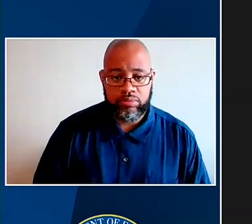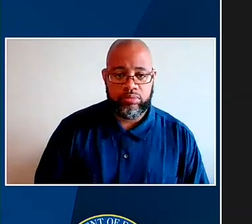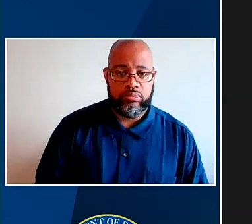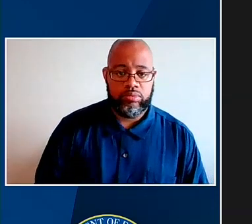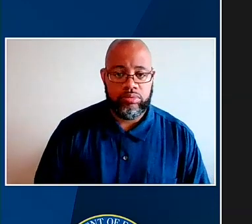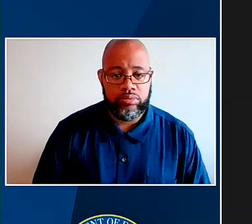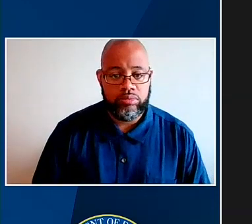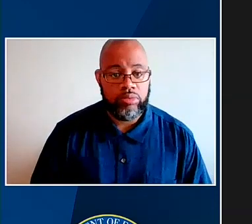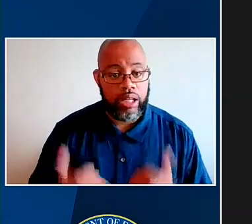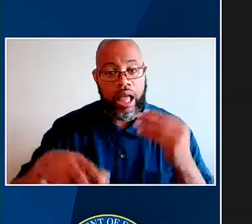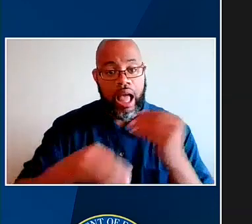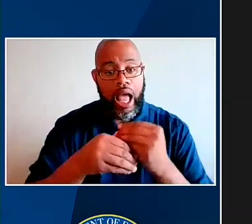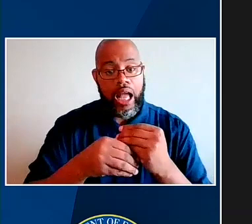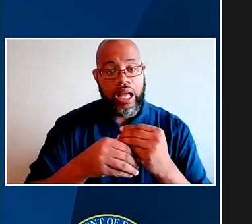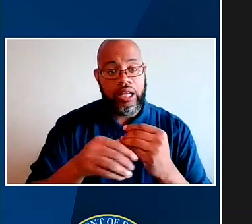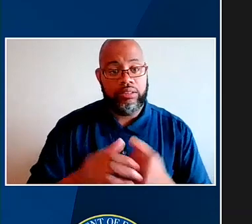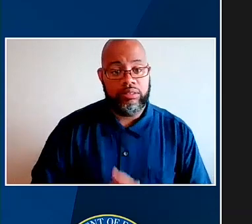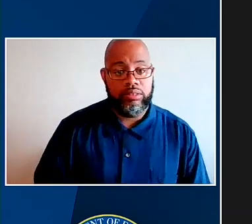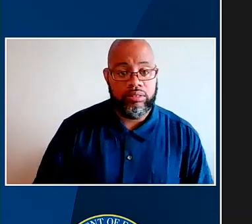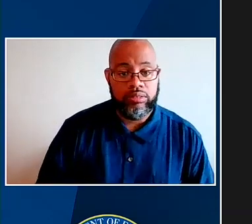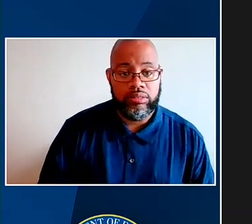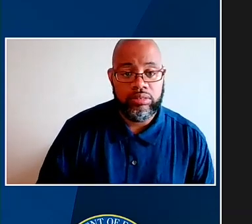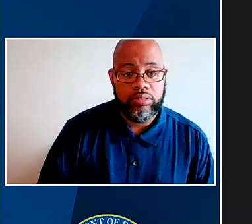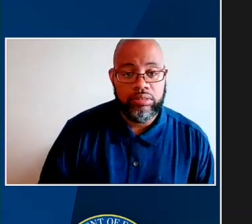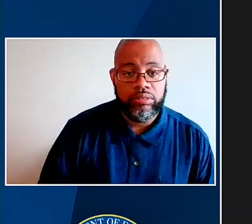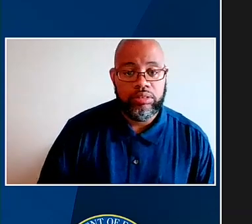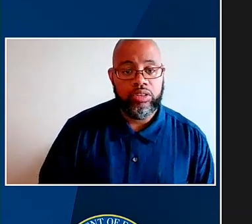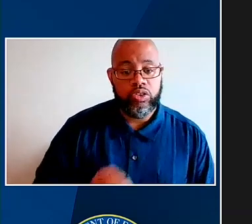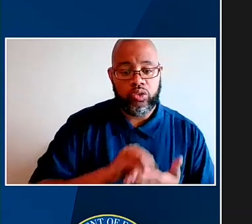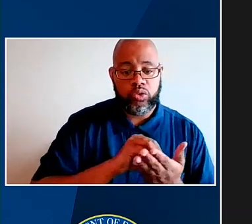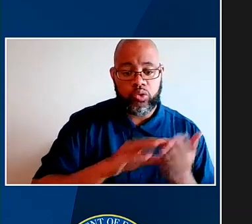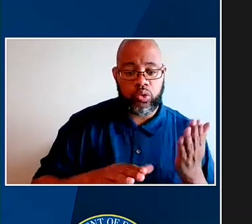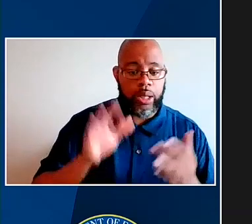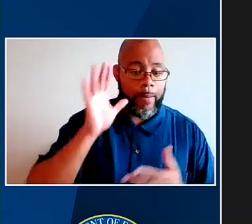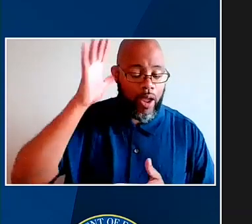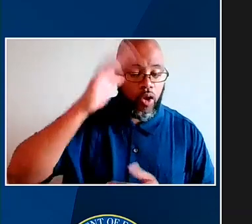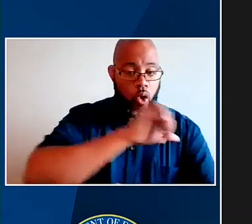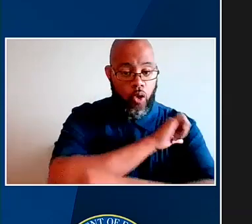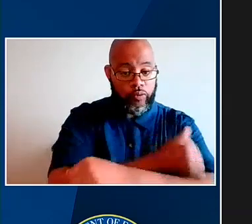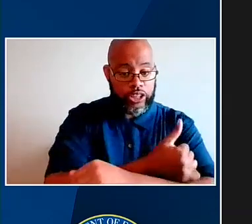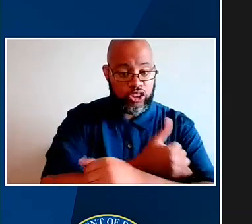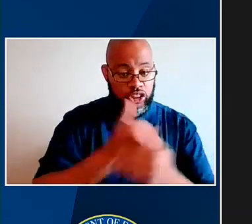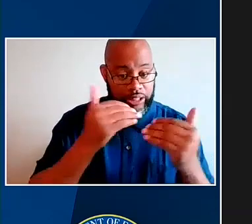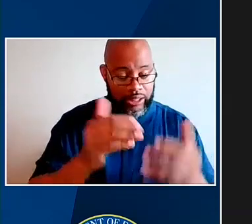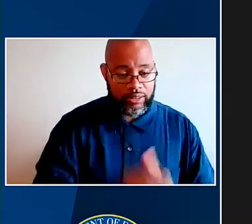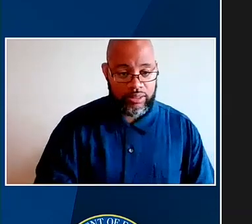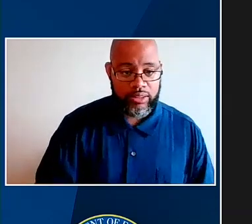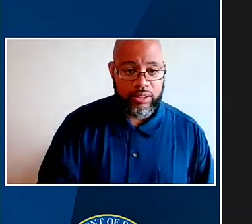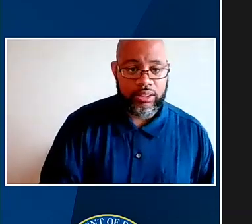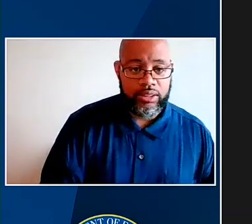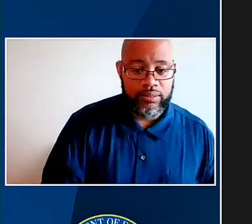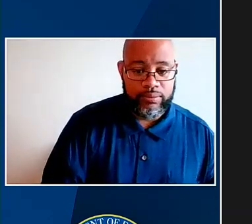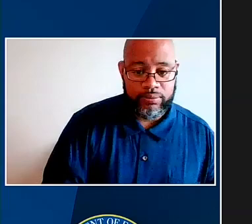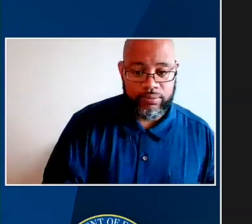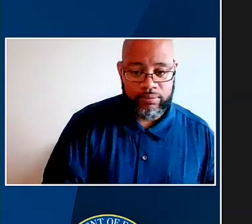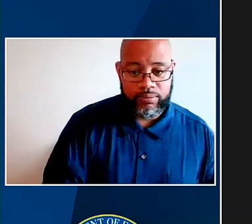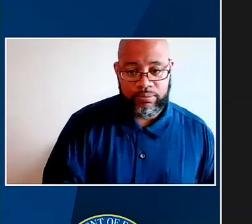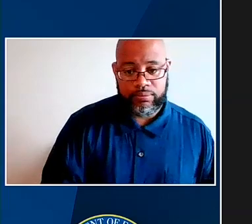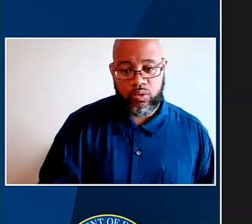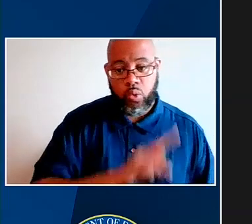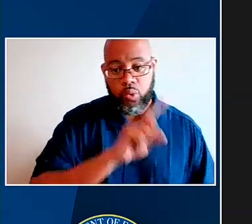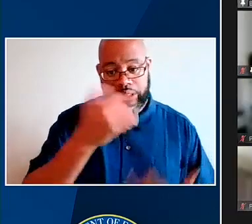Anything to add before we move to, I guess it would be student or parent authorizations? Correct. Yes. Is the question at